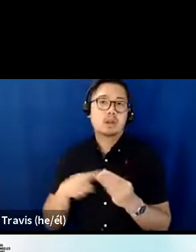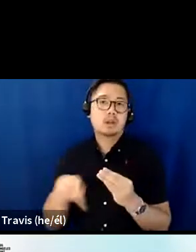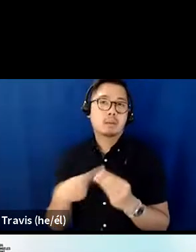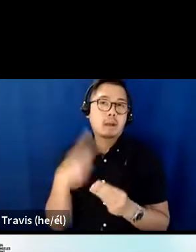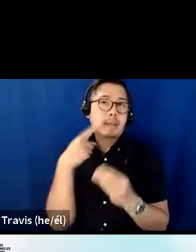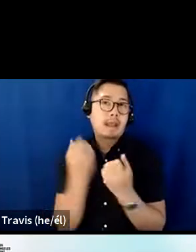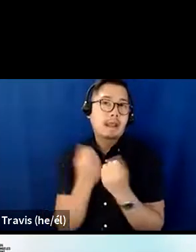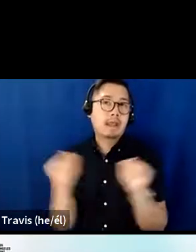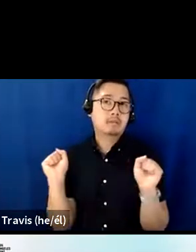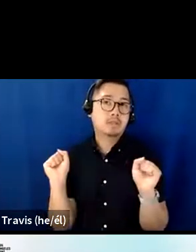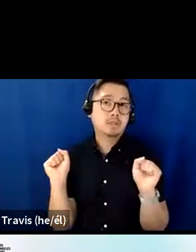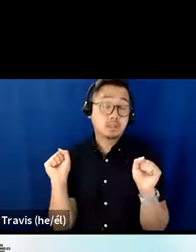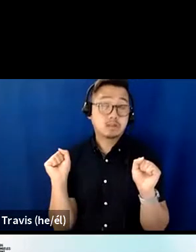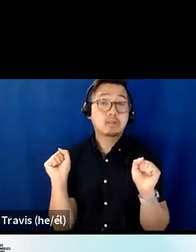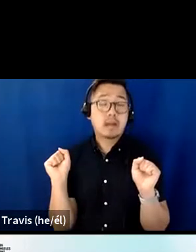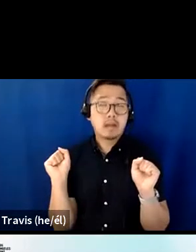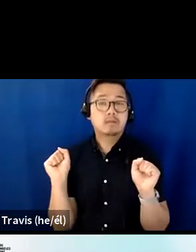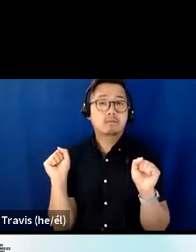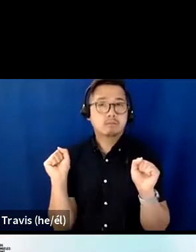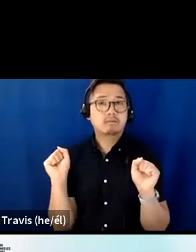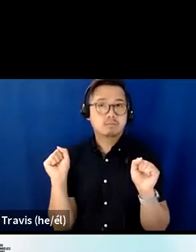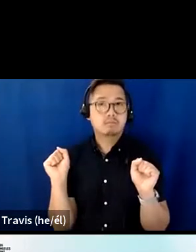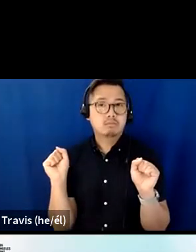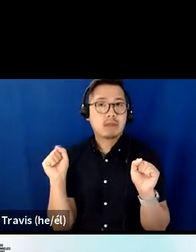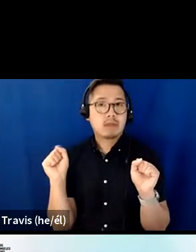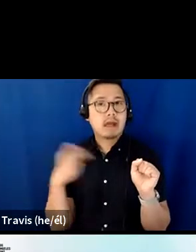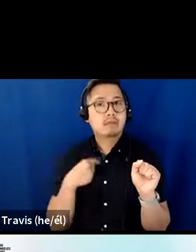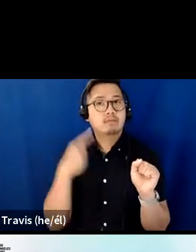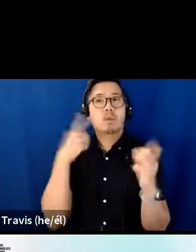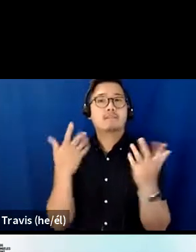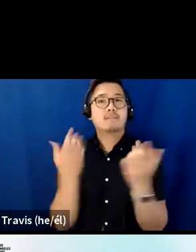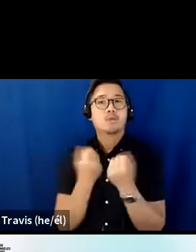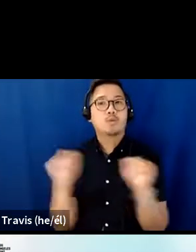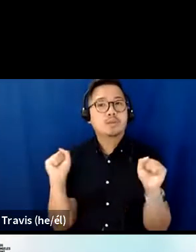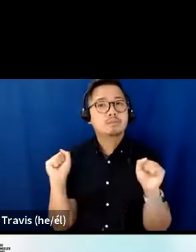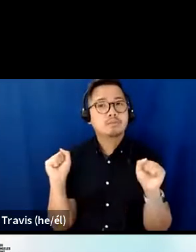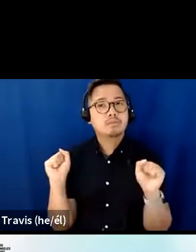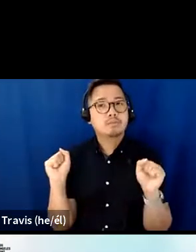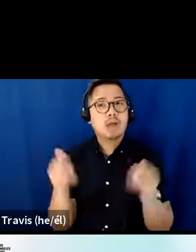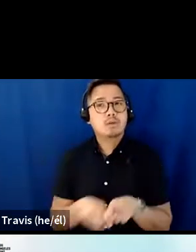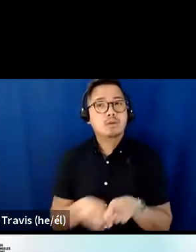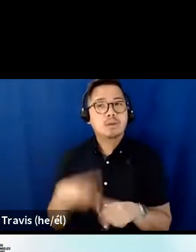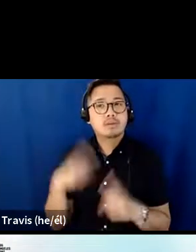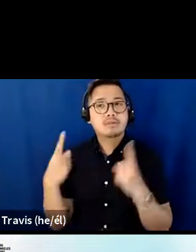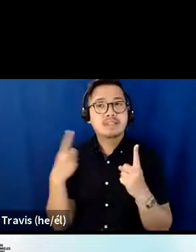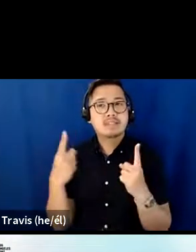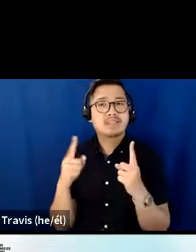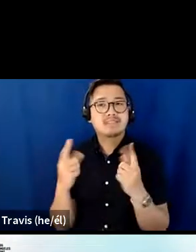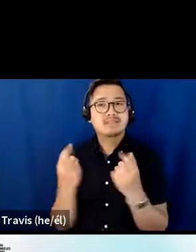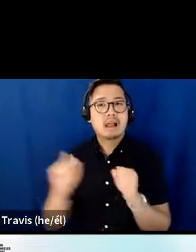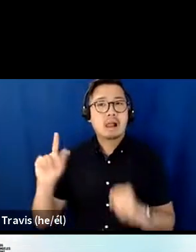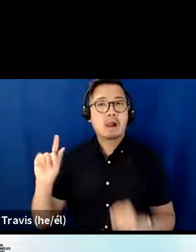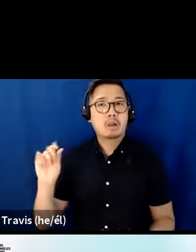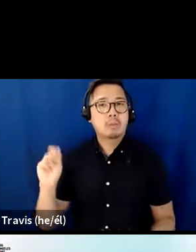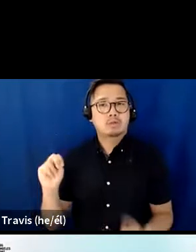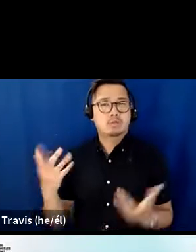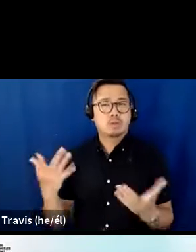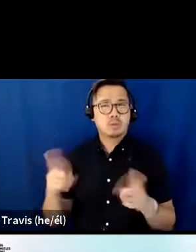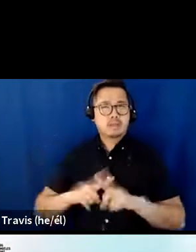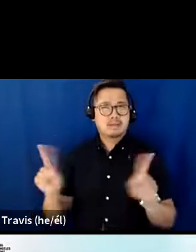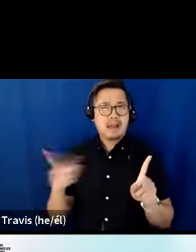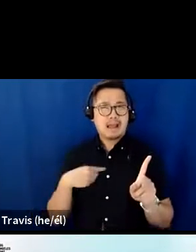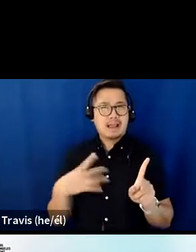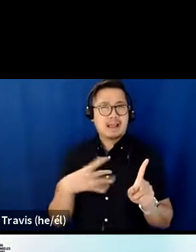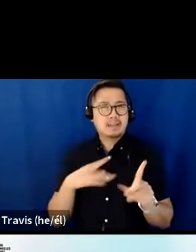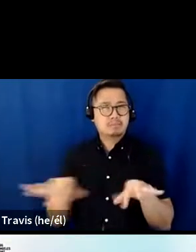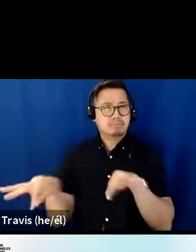the word itself, I think of the word freedom, and I also think of the word liberation. What is the difference? So I like to carve out that difference